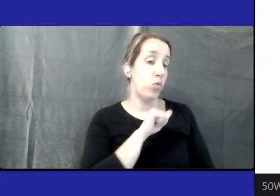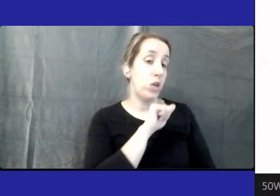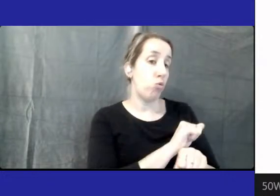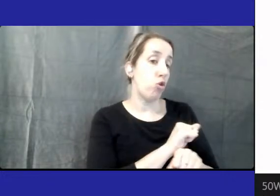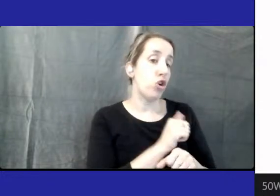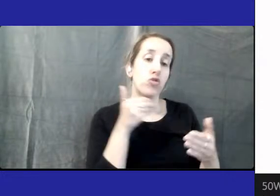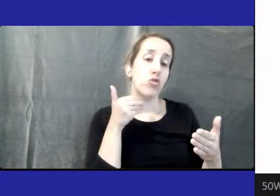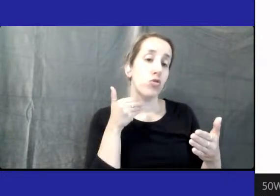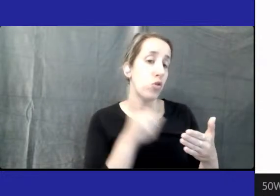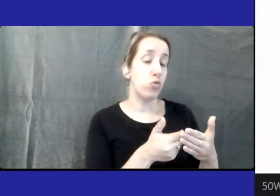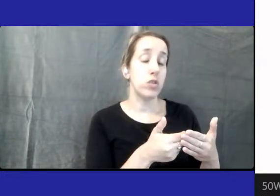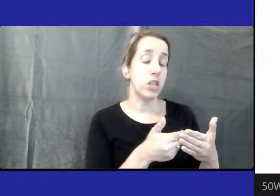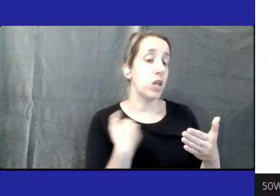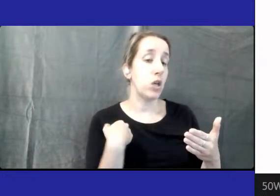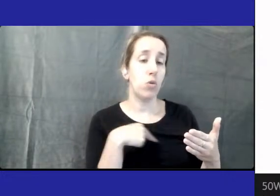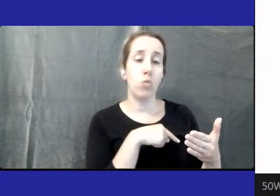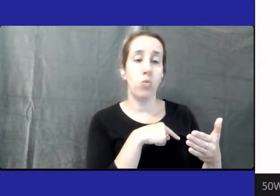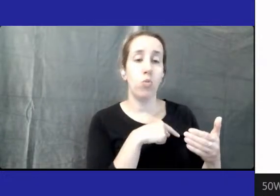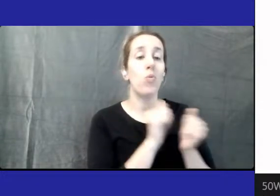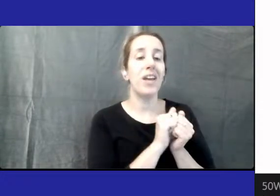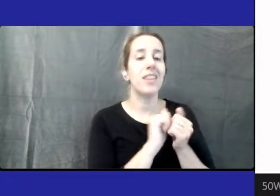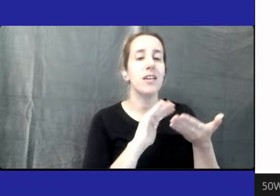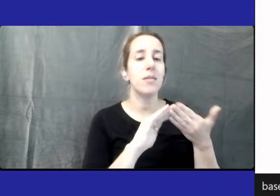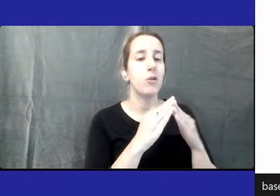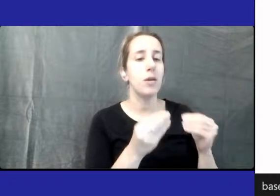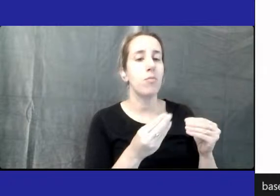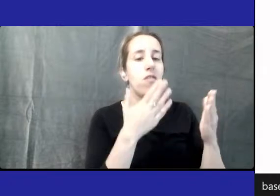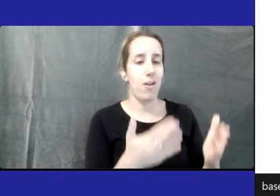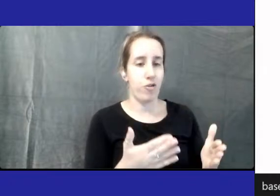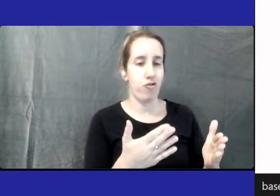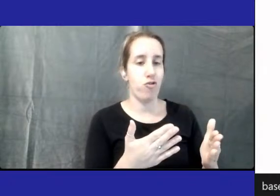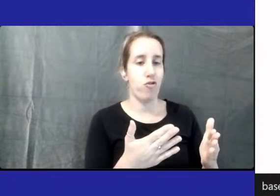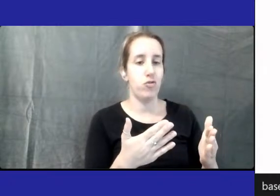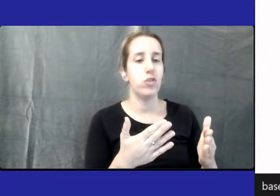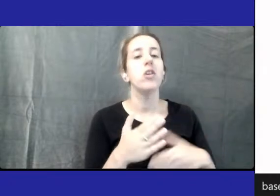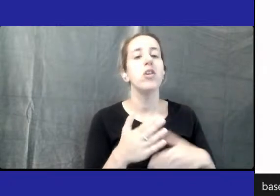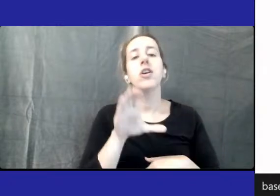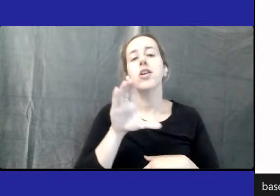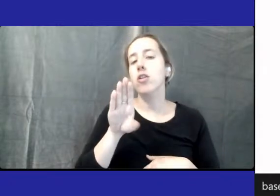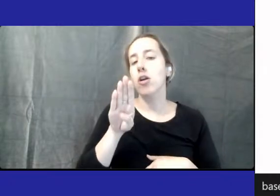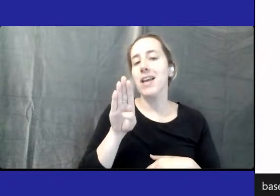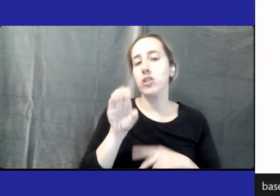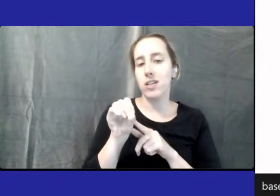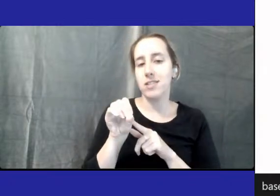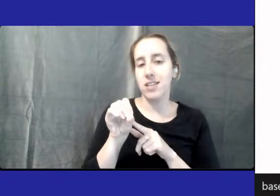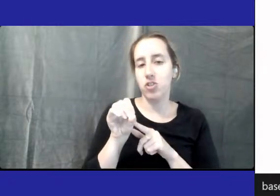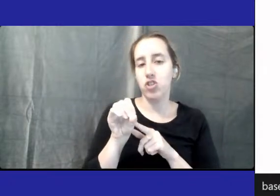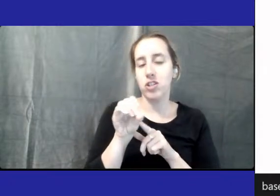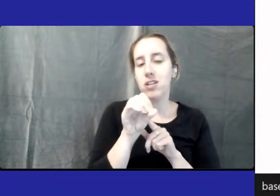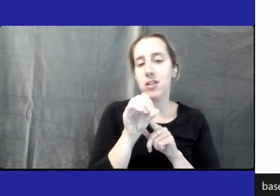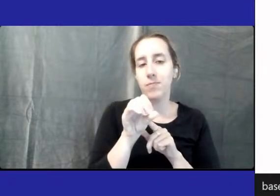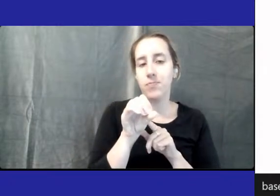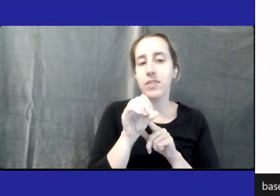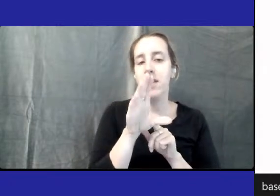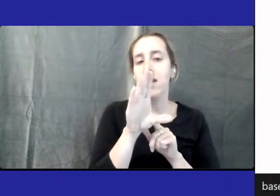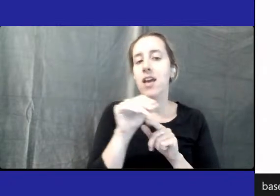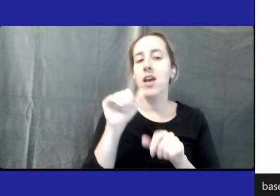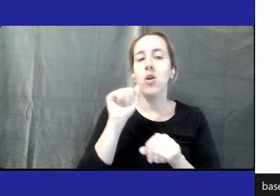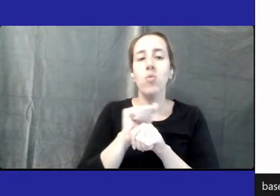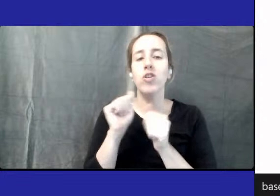with community providers, community-based organizations. We're principally with colleagues within